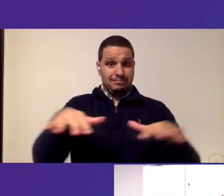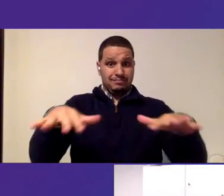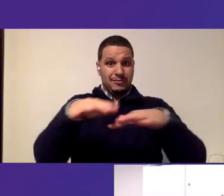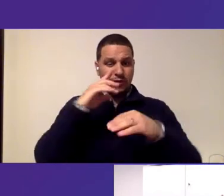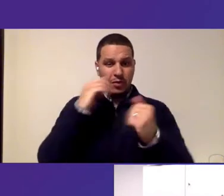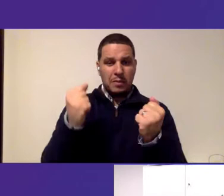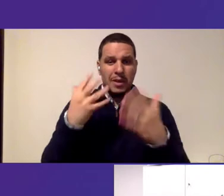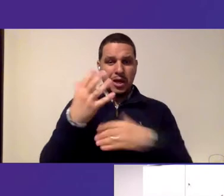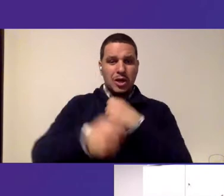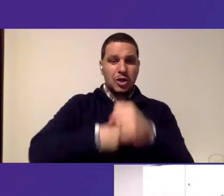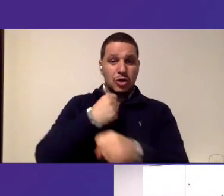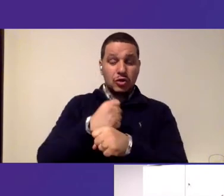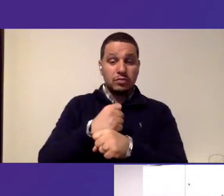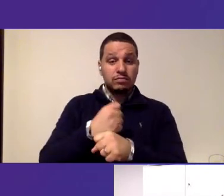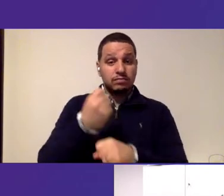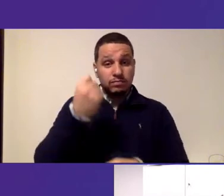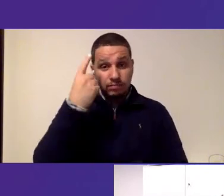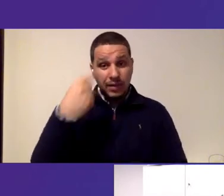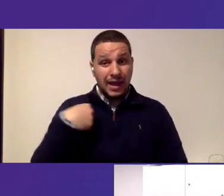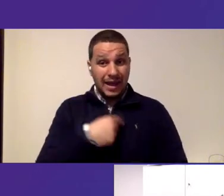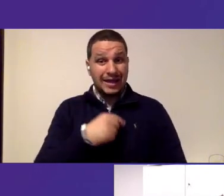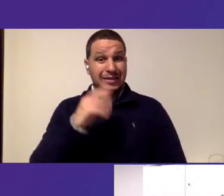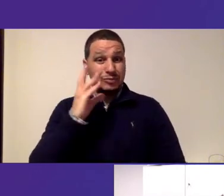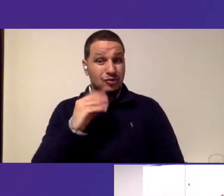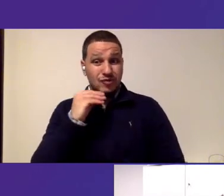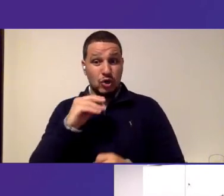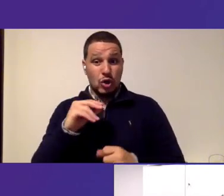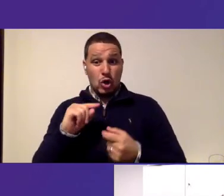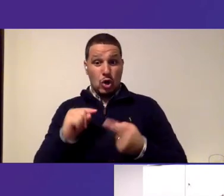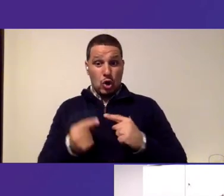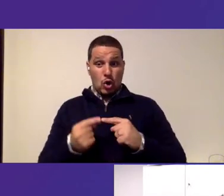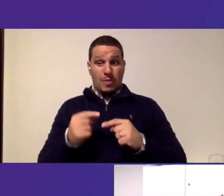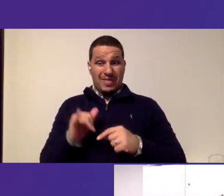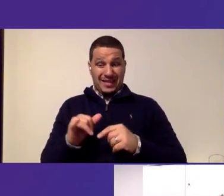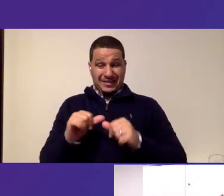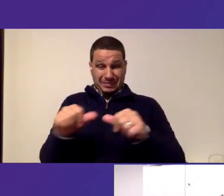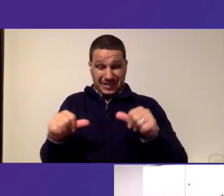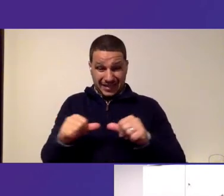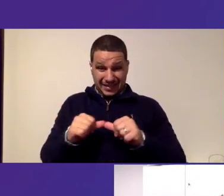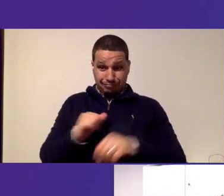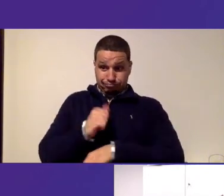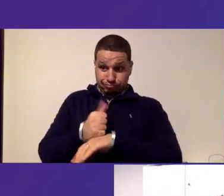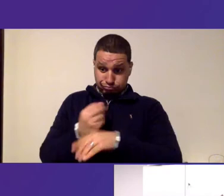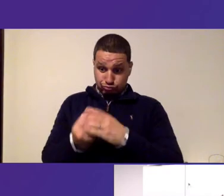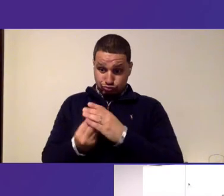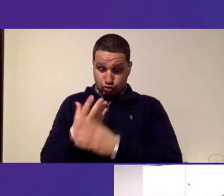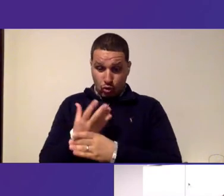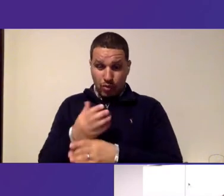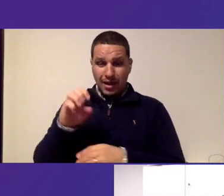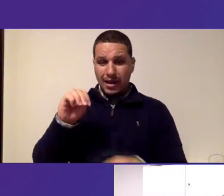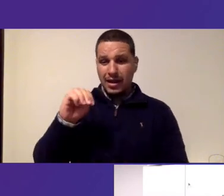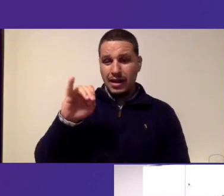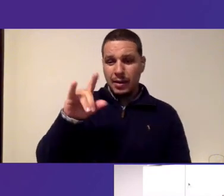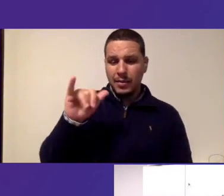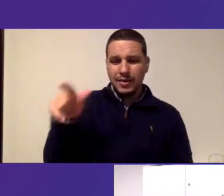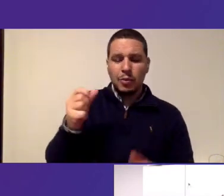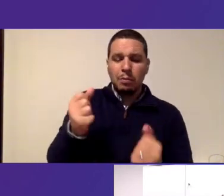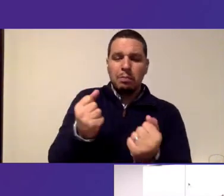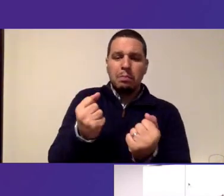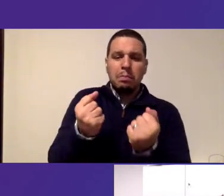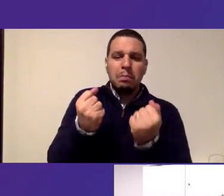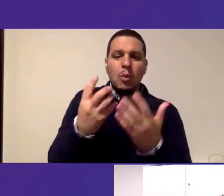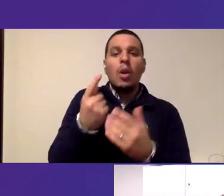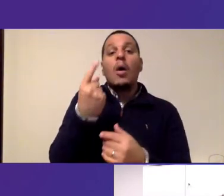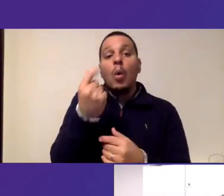experienced harm in the very spaces she aims to grow with and be in relationship with, Emily is one of the many Indigenous,